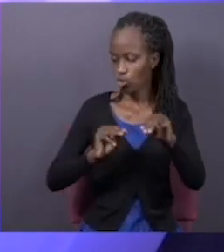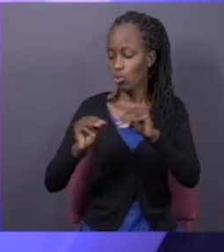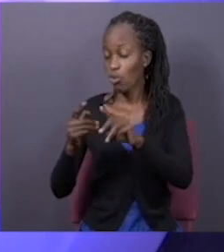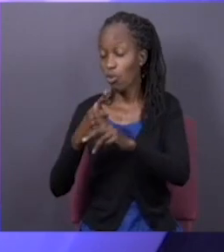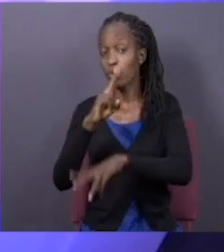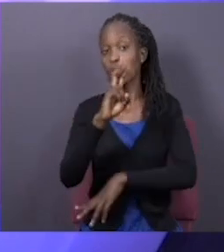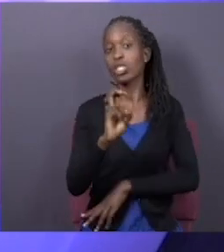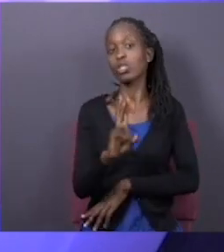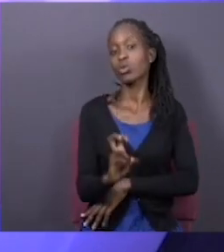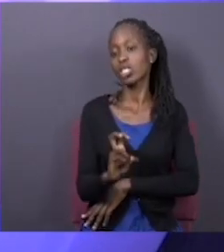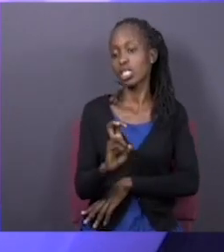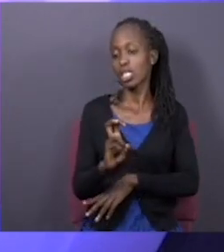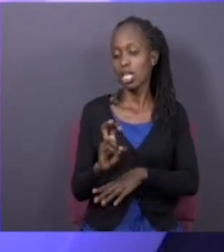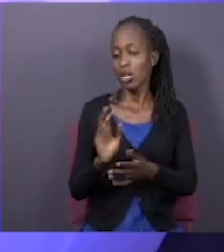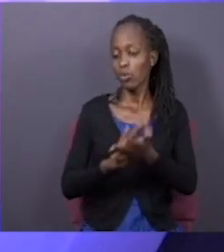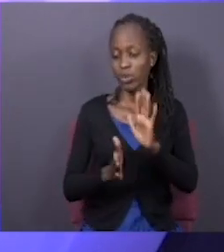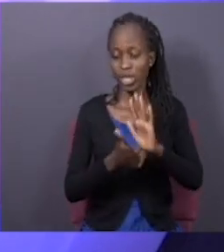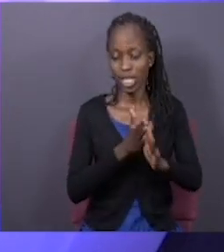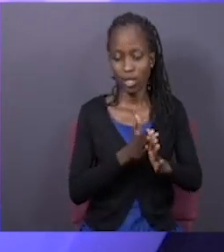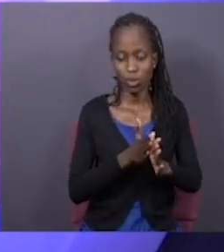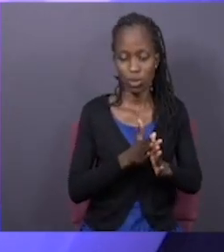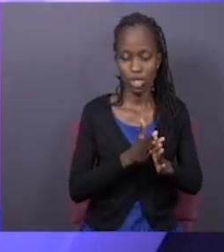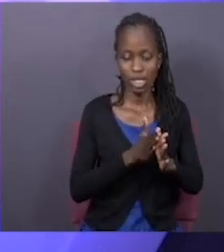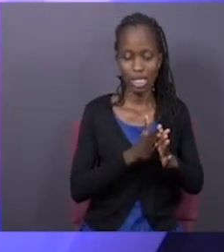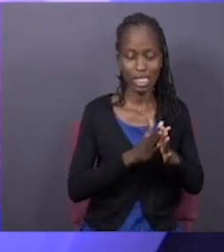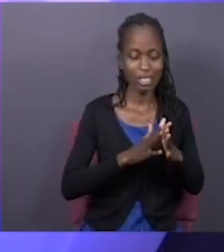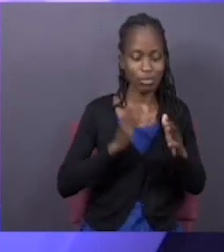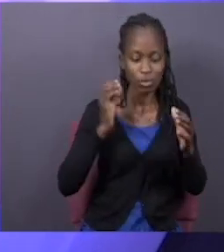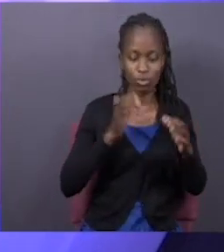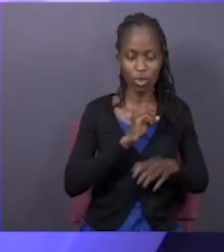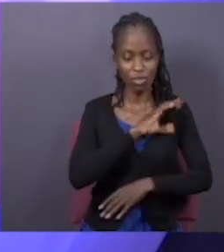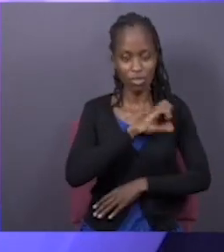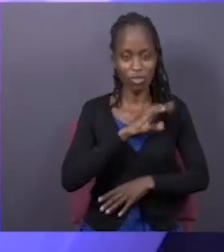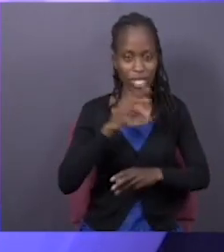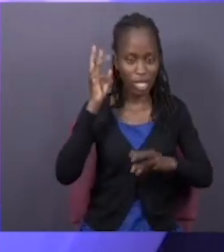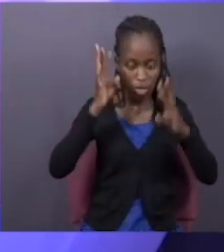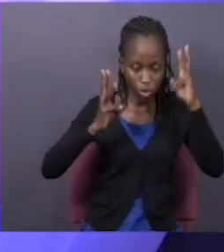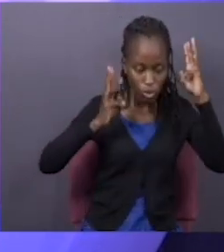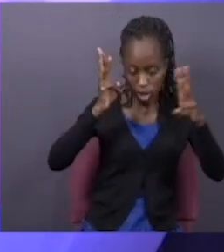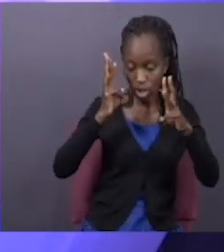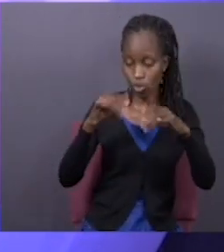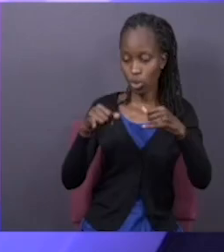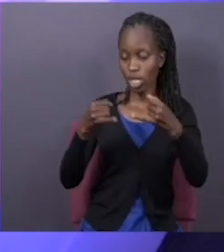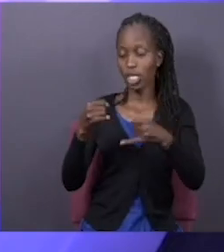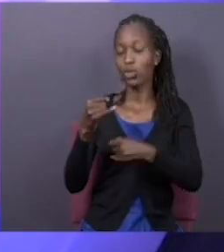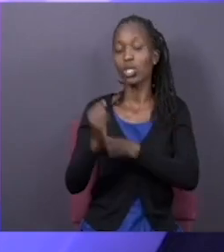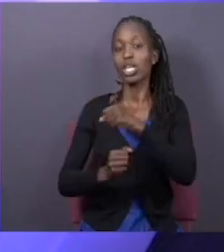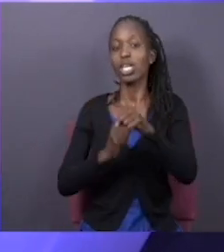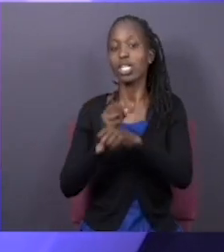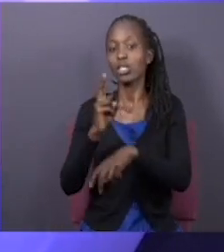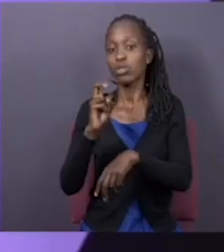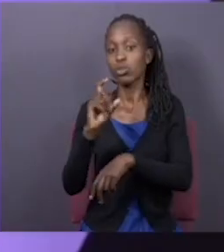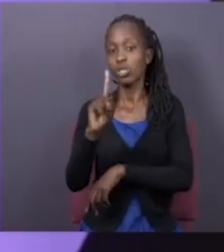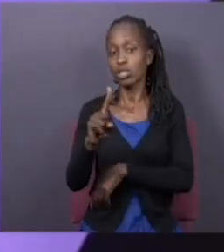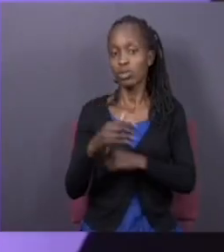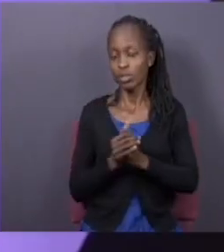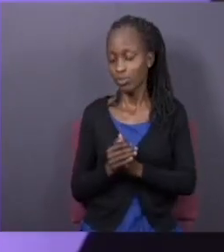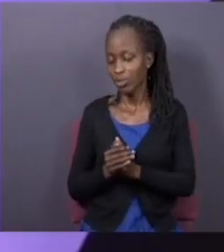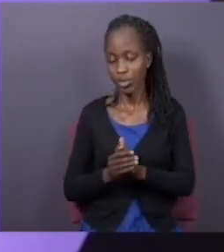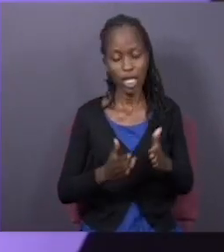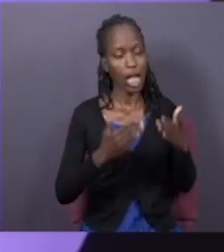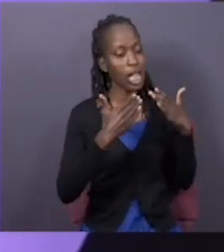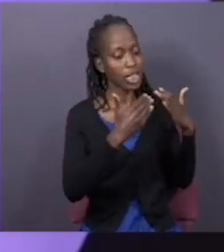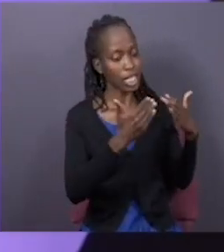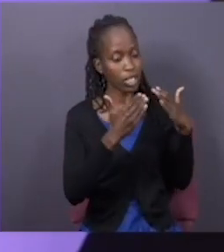from 2020 without the baggage of the fear and anxiety into a new year like 2021? Thank you very